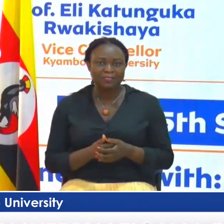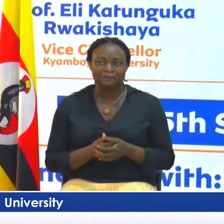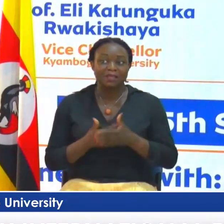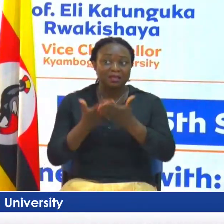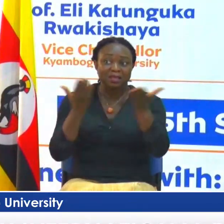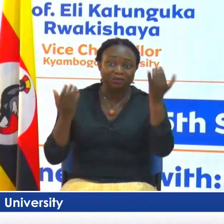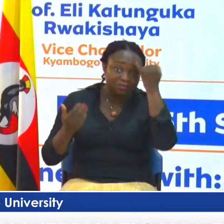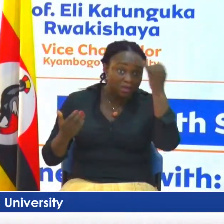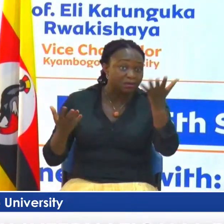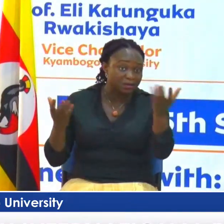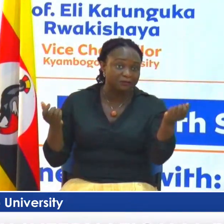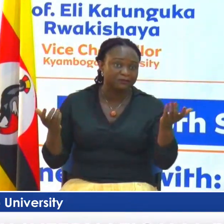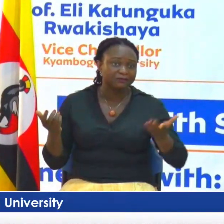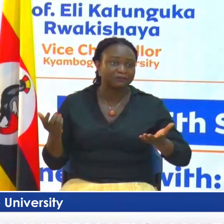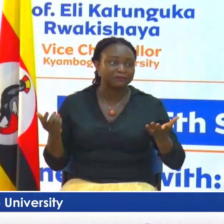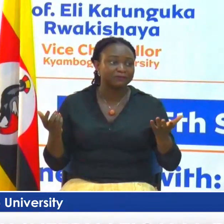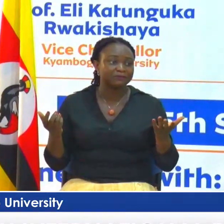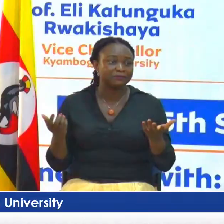Anyone?